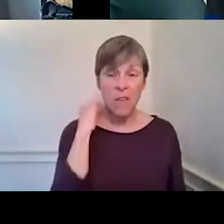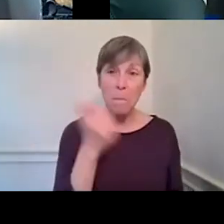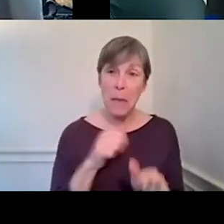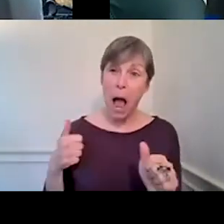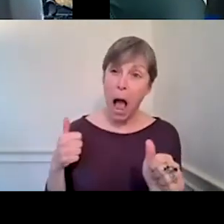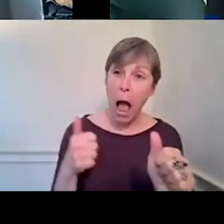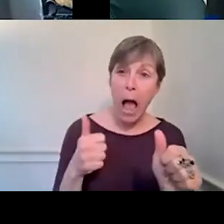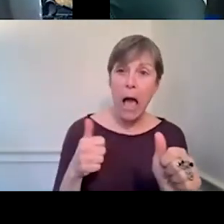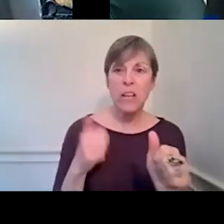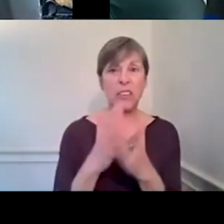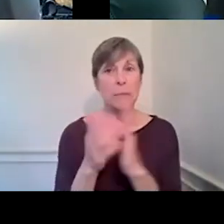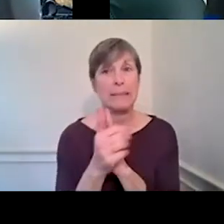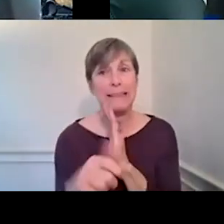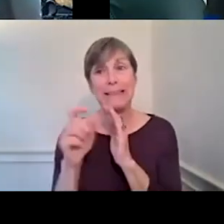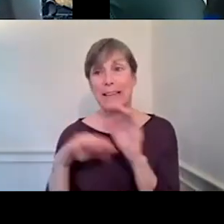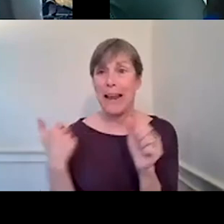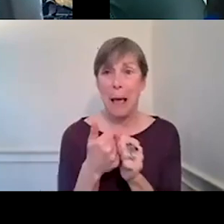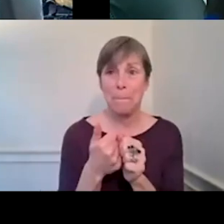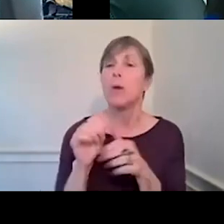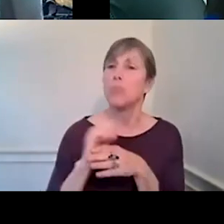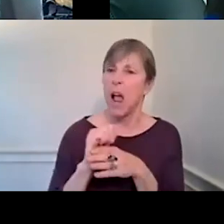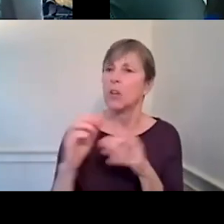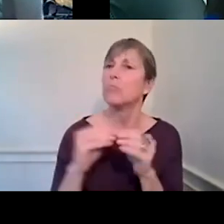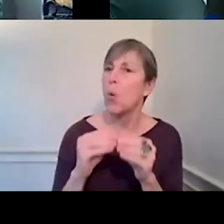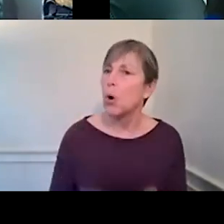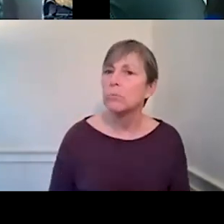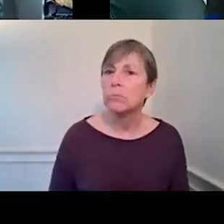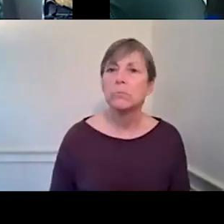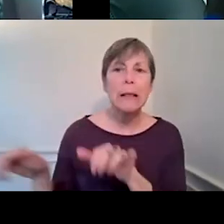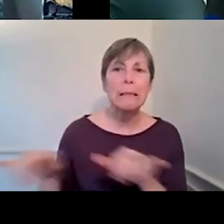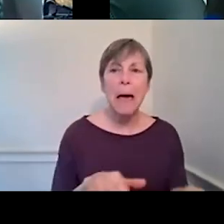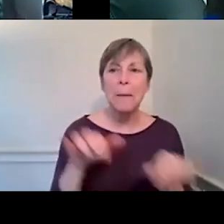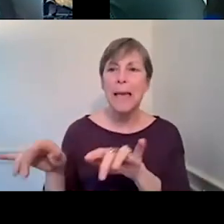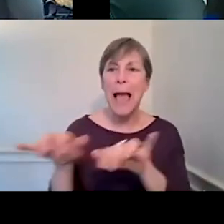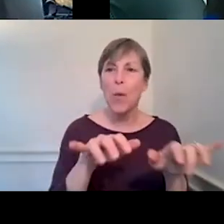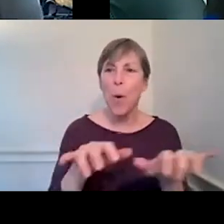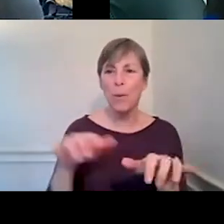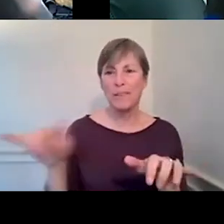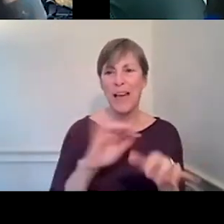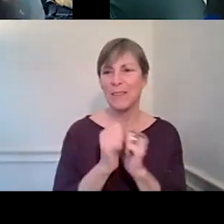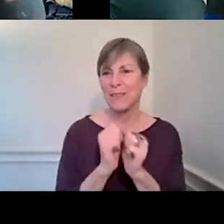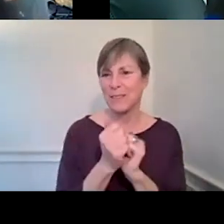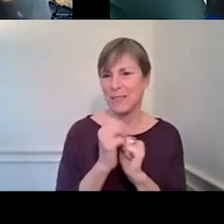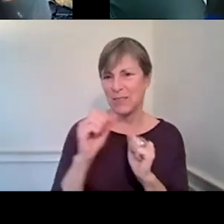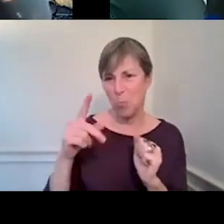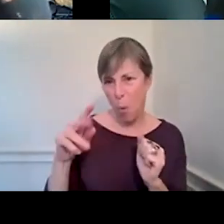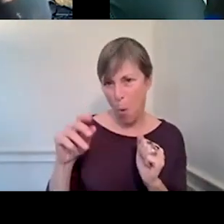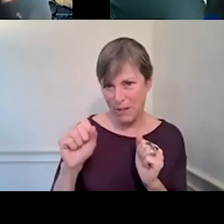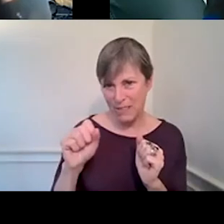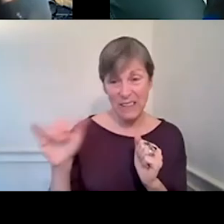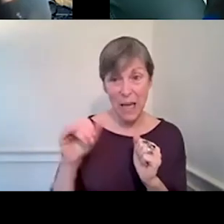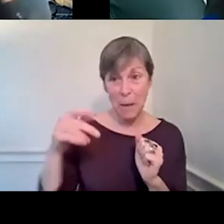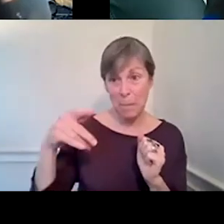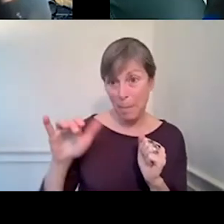certain skills, you just practice more often than anybody else. Just like piano, just like any sports, just like public speaking